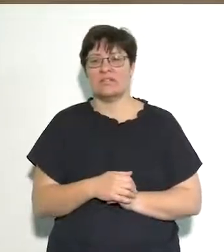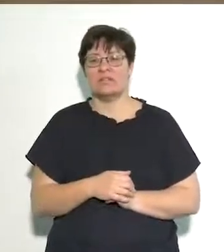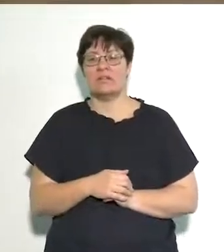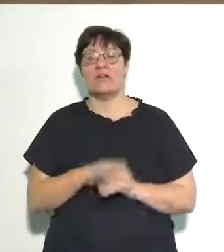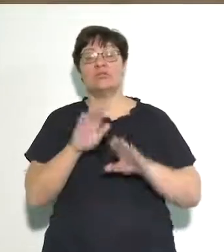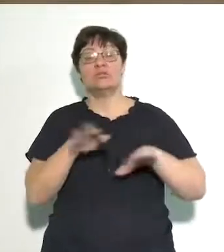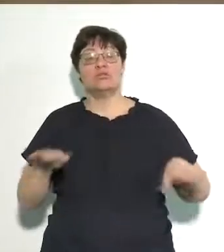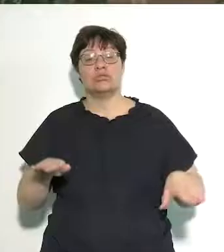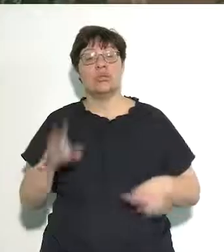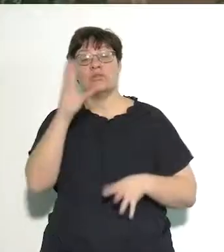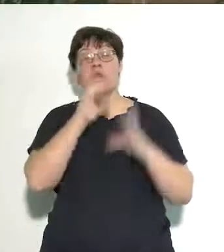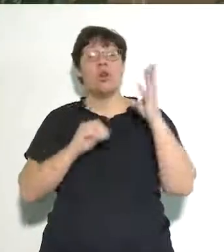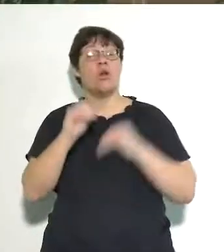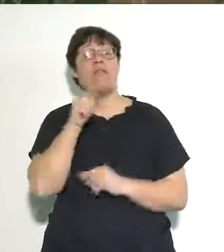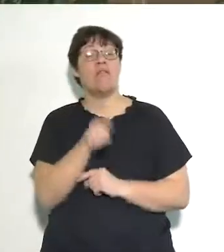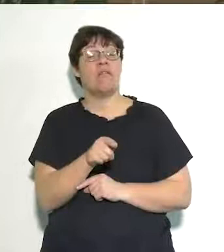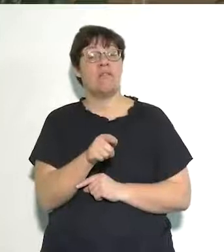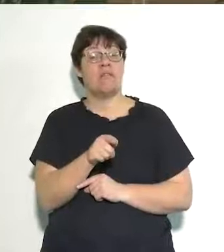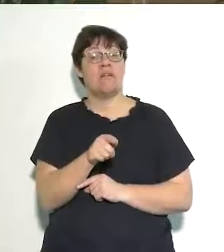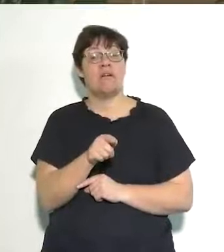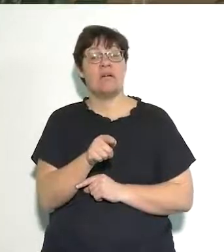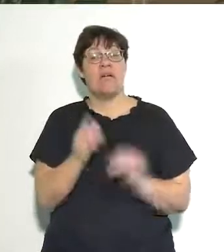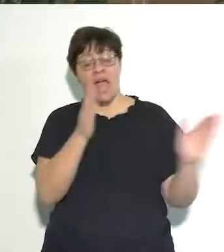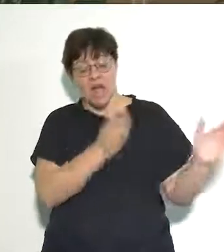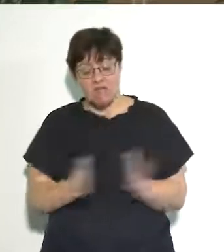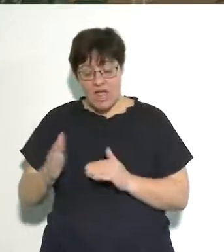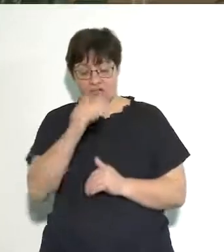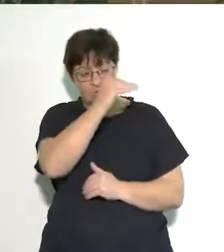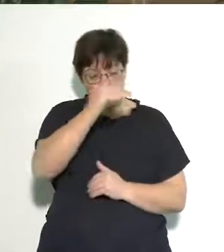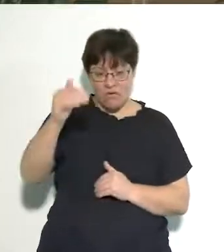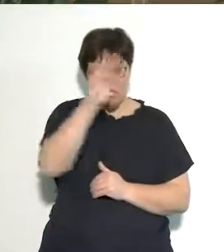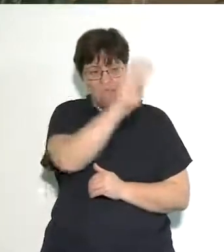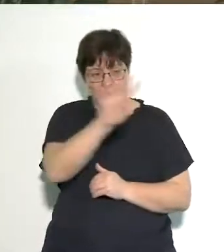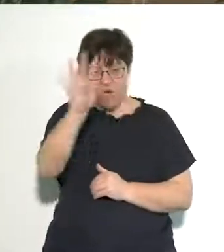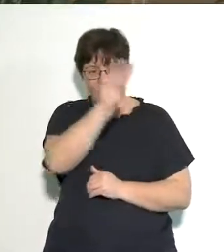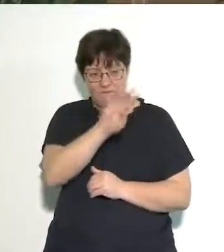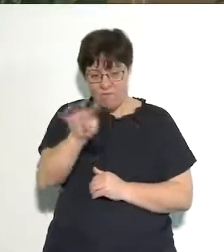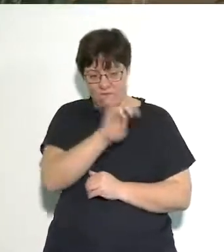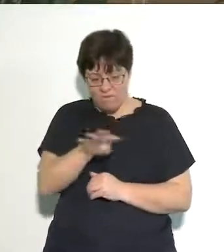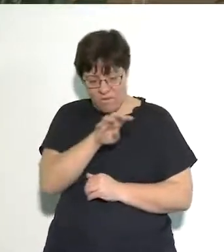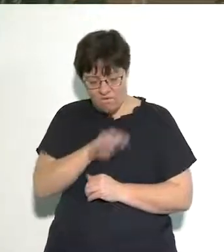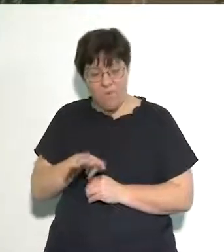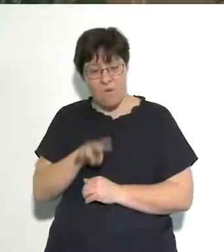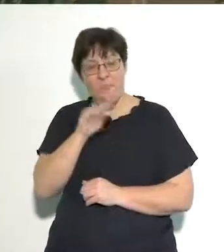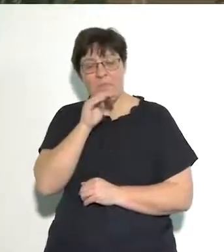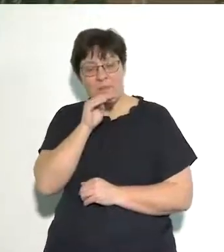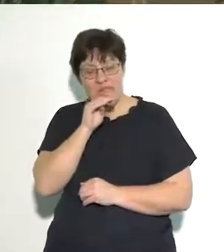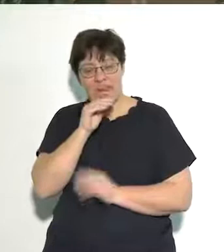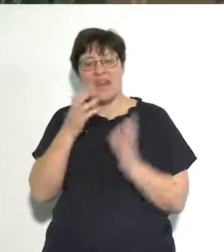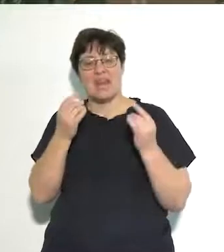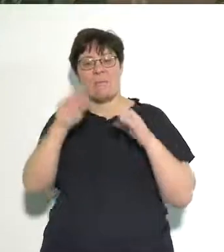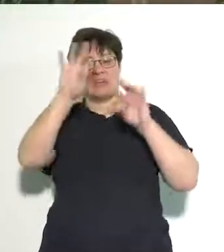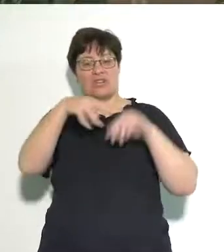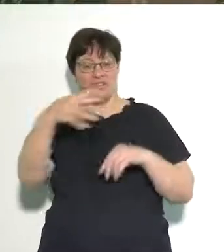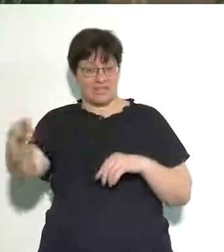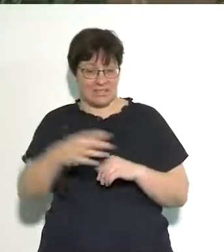the children learn to arrange their beans as if they're using a number chart. Okay, so there you have it.